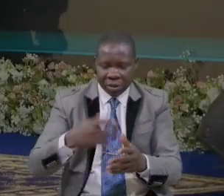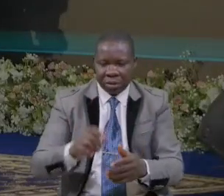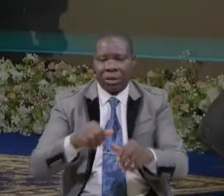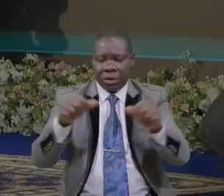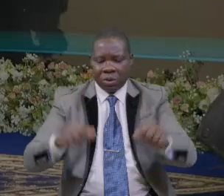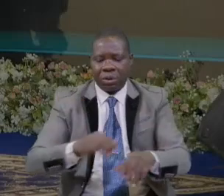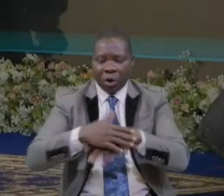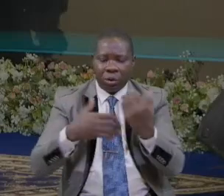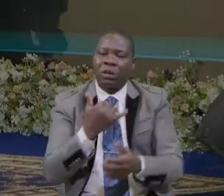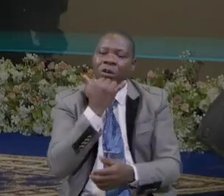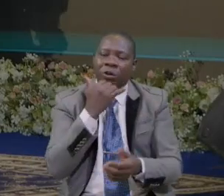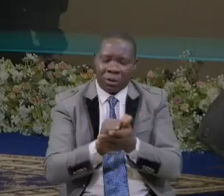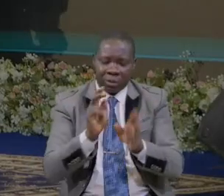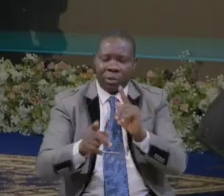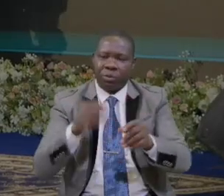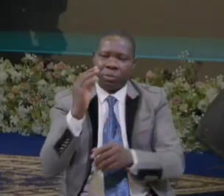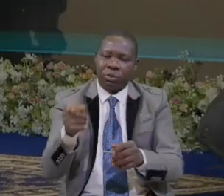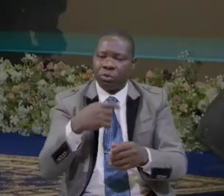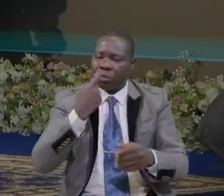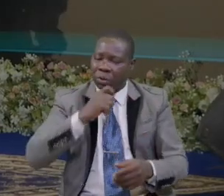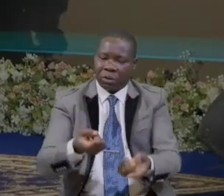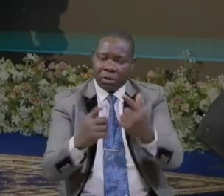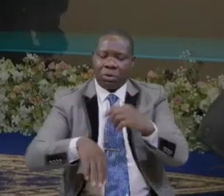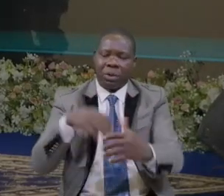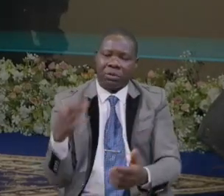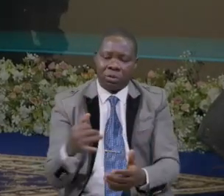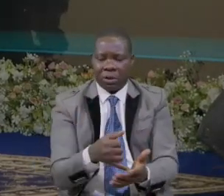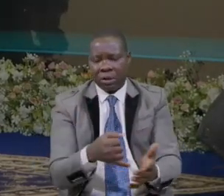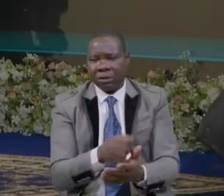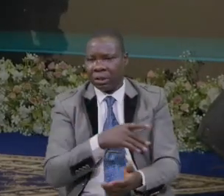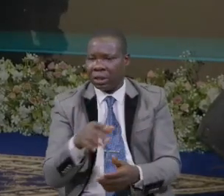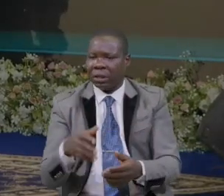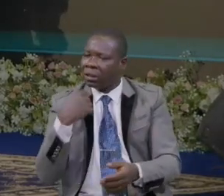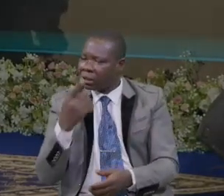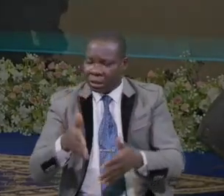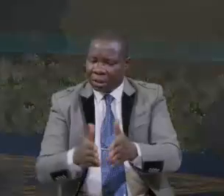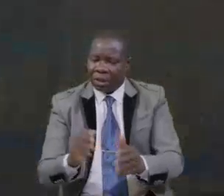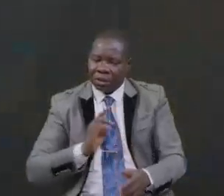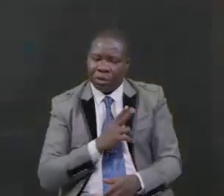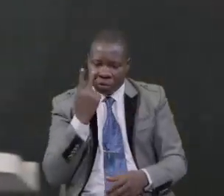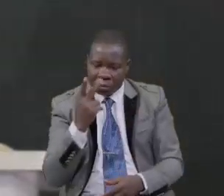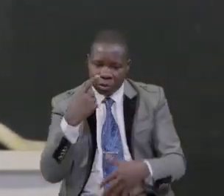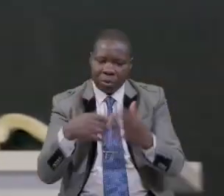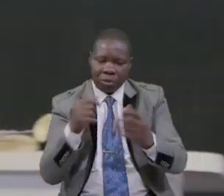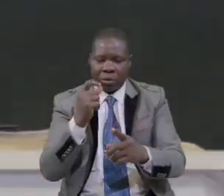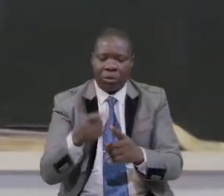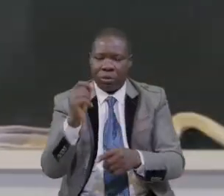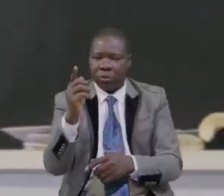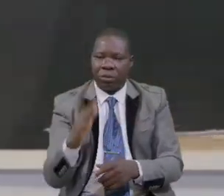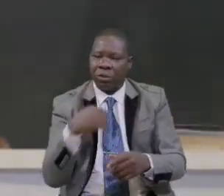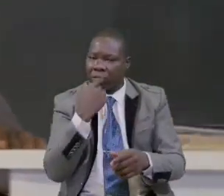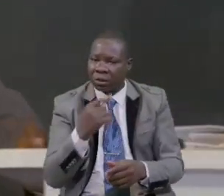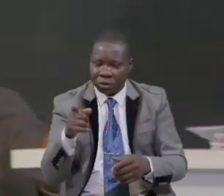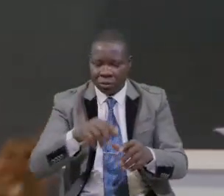of that and say, let's see what the word of God says. He repaired the altar and then he dug a